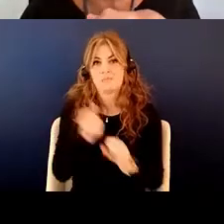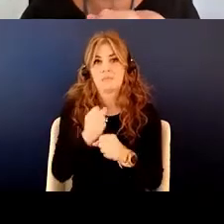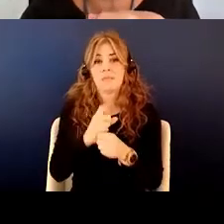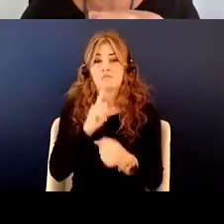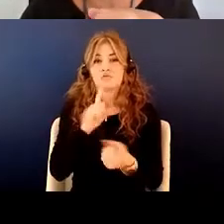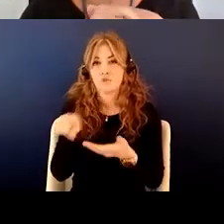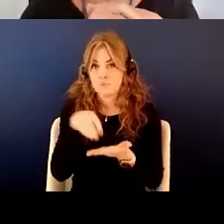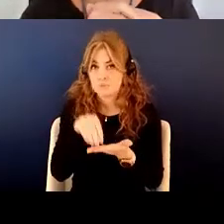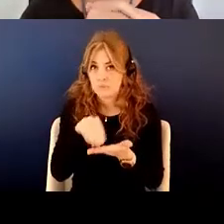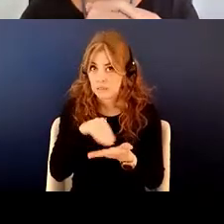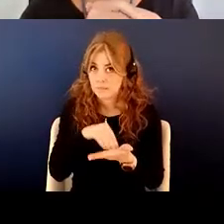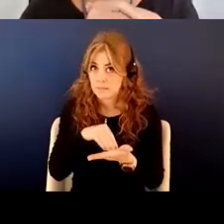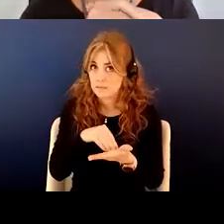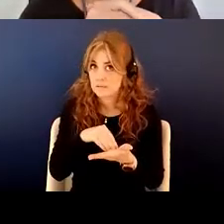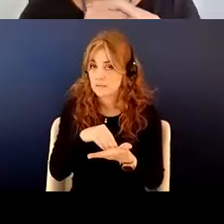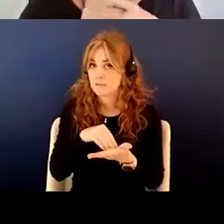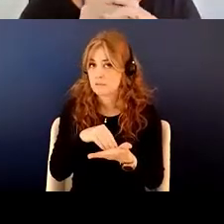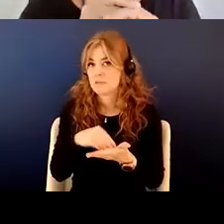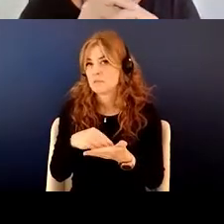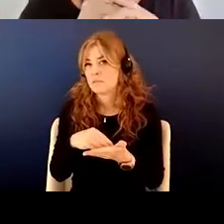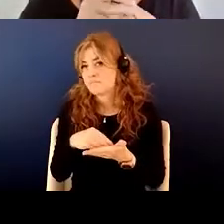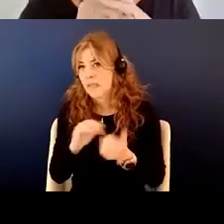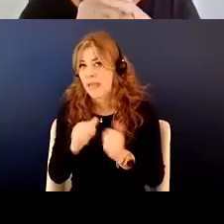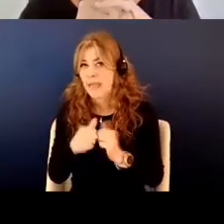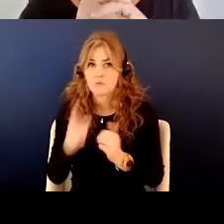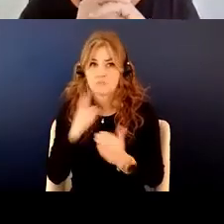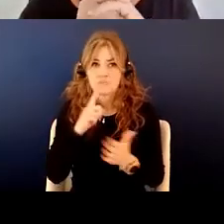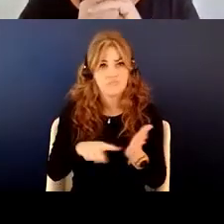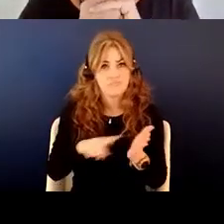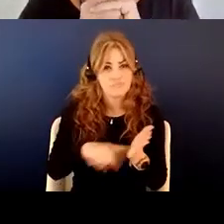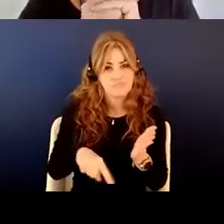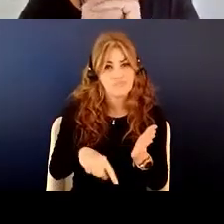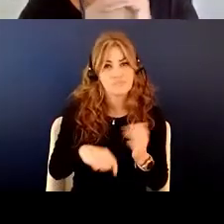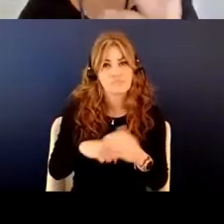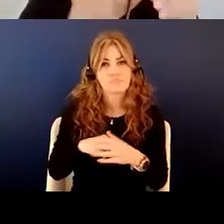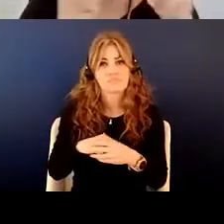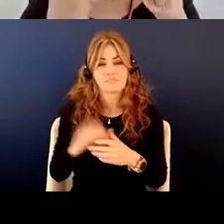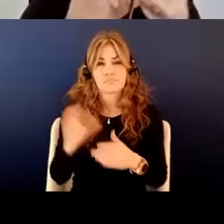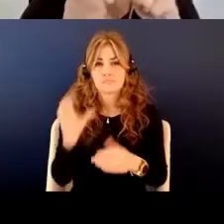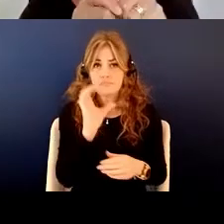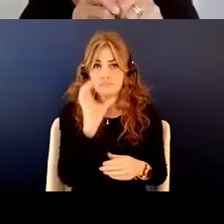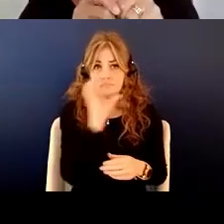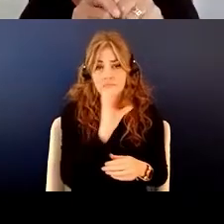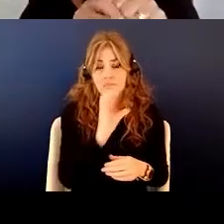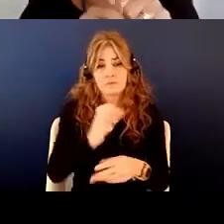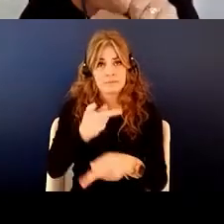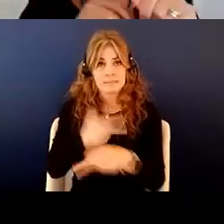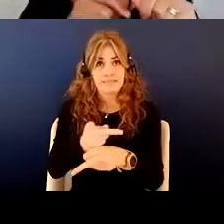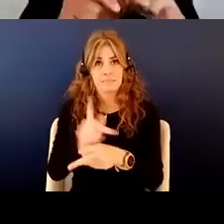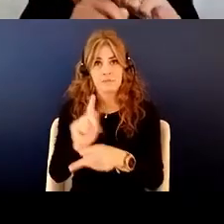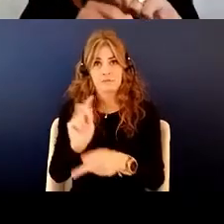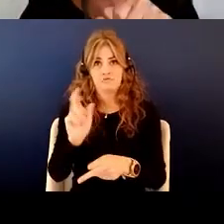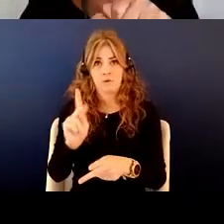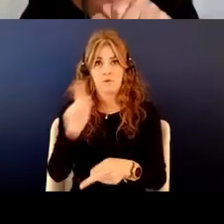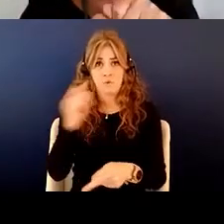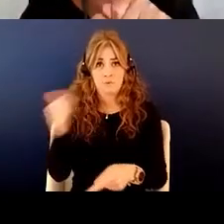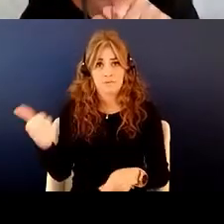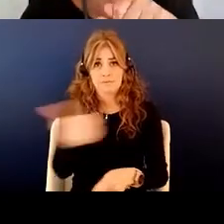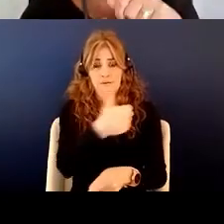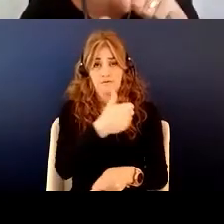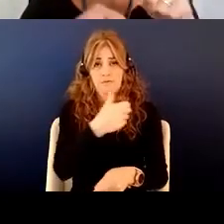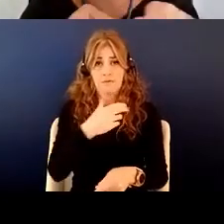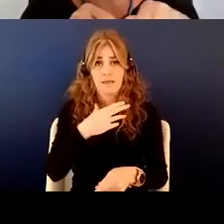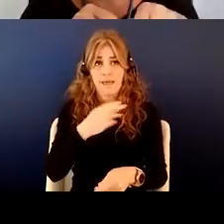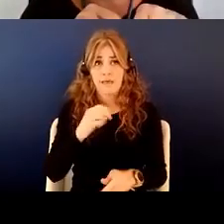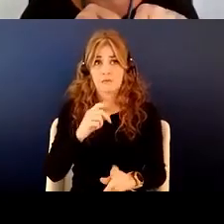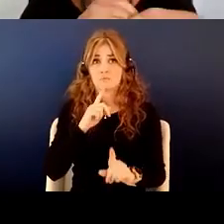document aspects of that search because not only to keep track of it for yourself and also to report it out